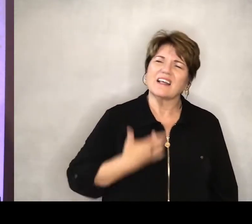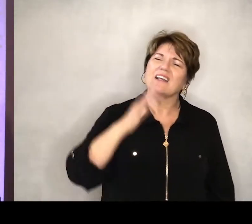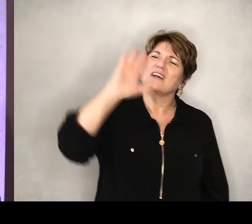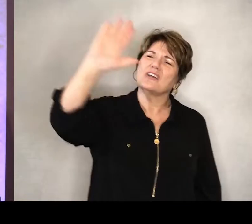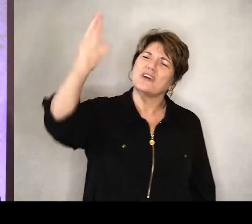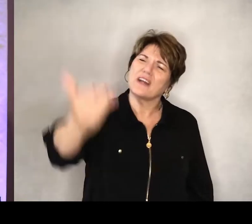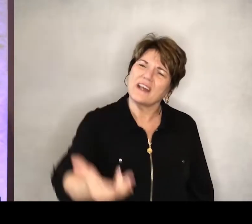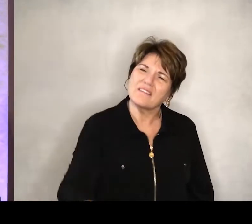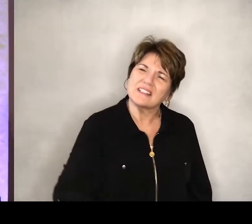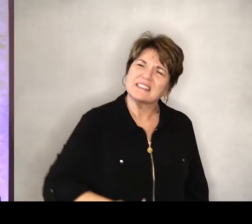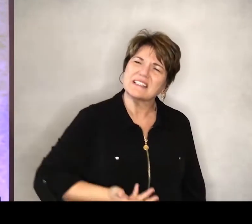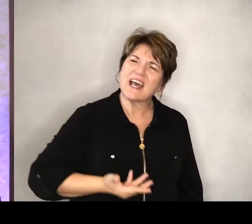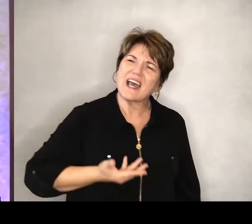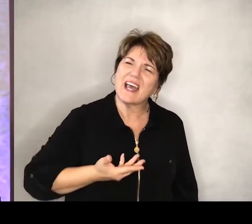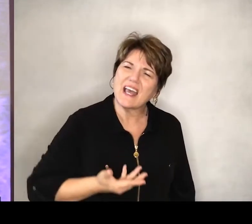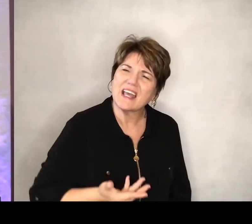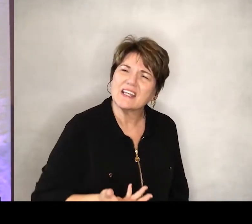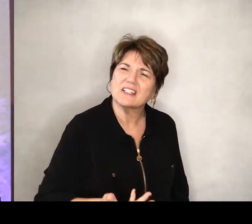alone. I hear your